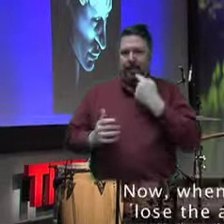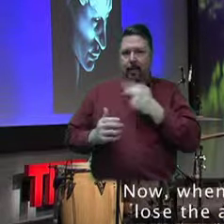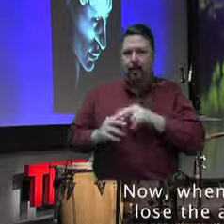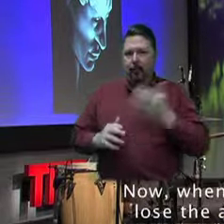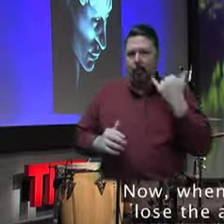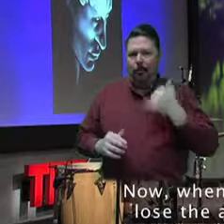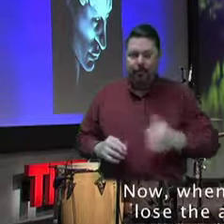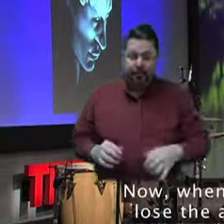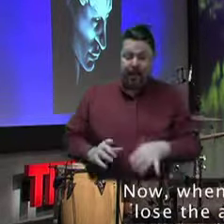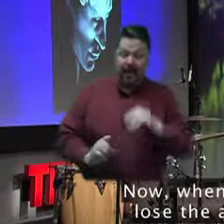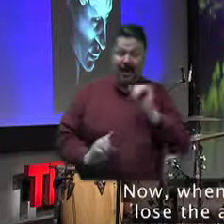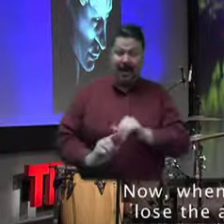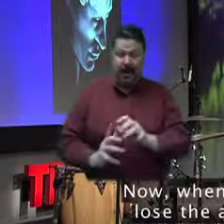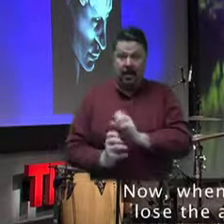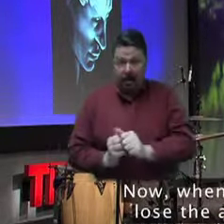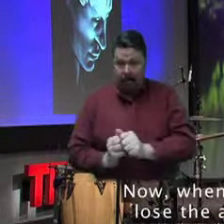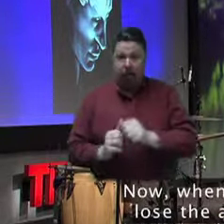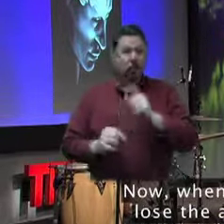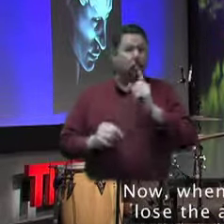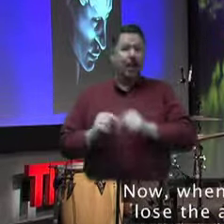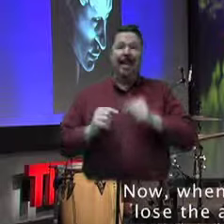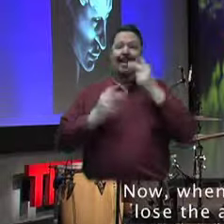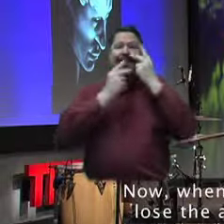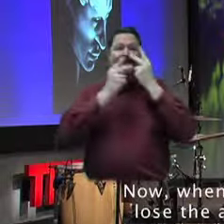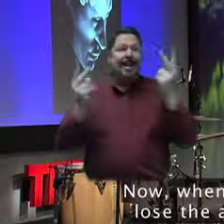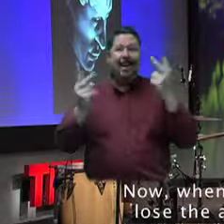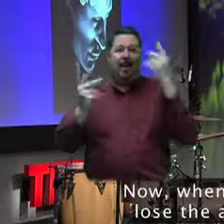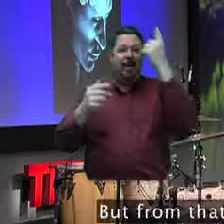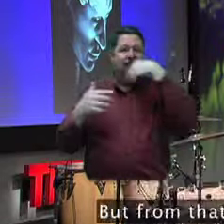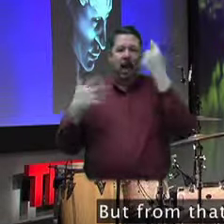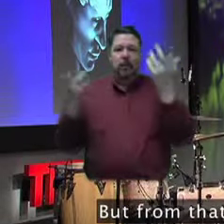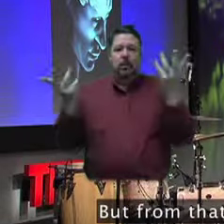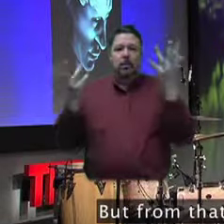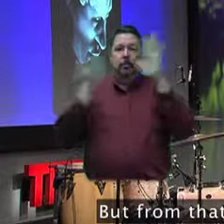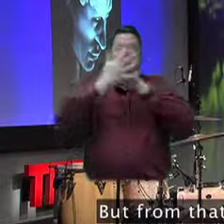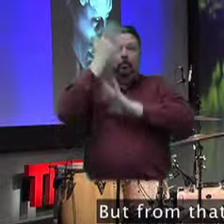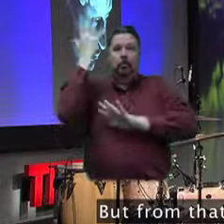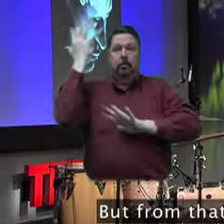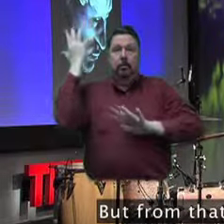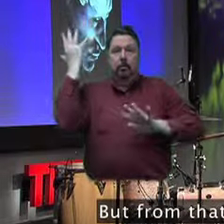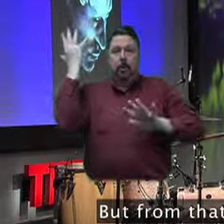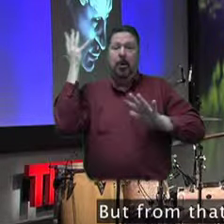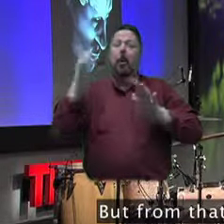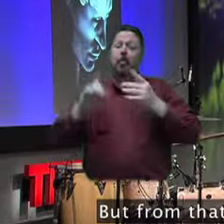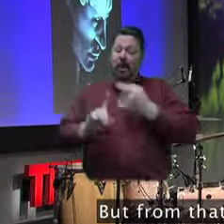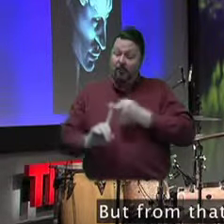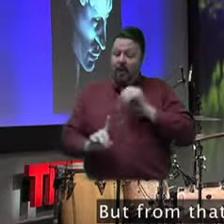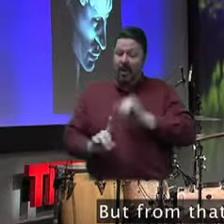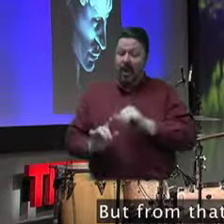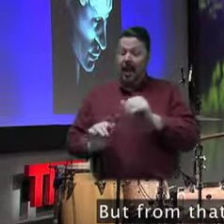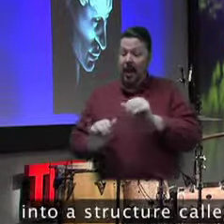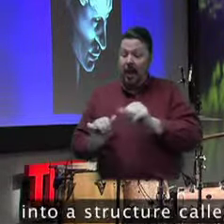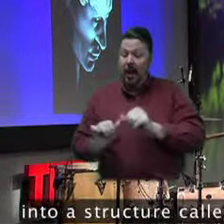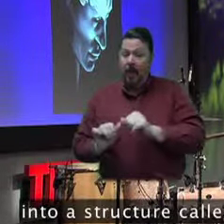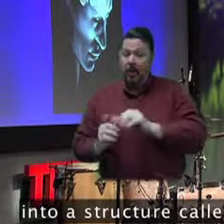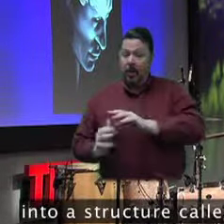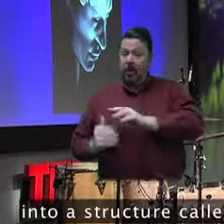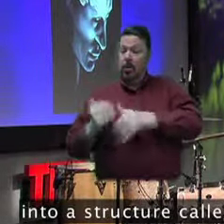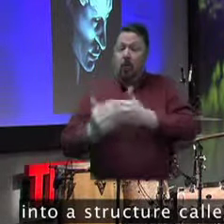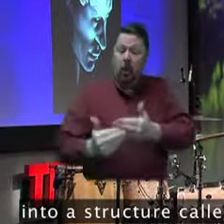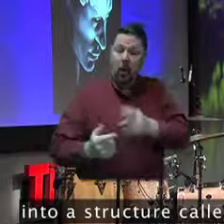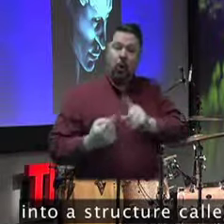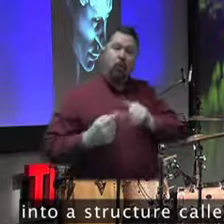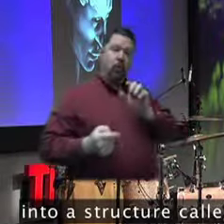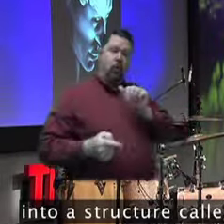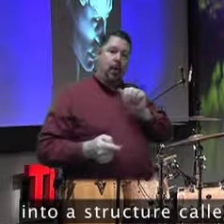Now, when that area is damaged, you lose the ability to see faces. But from that area, the message cascade into a structure called the